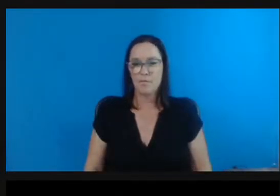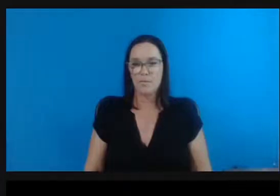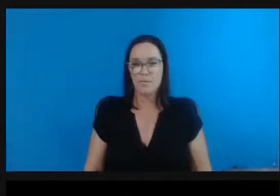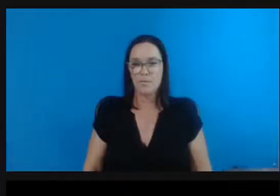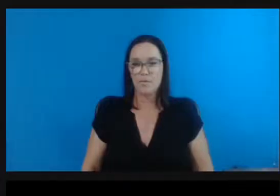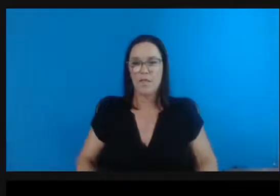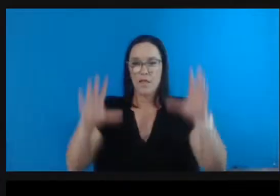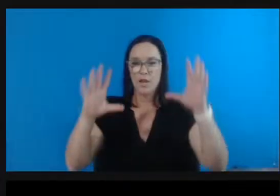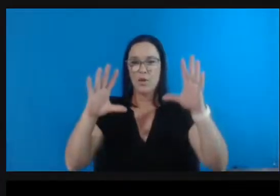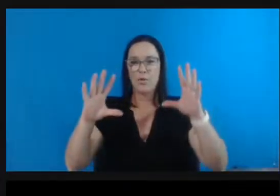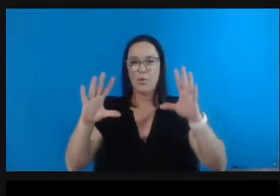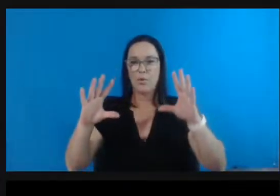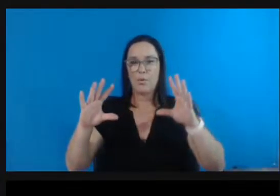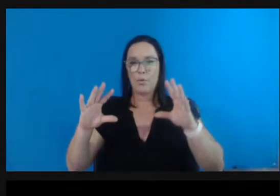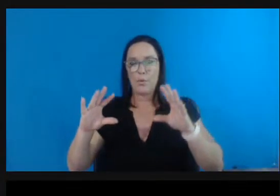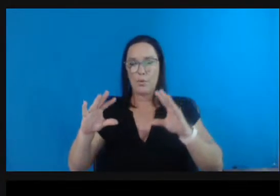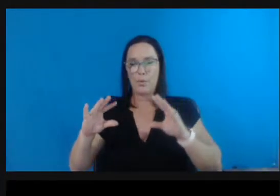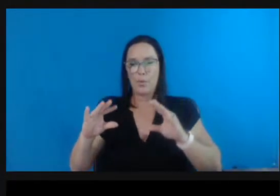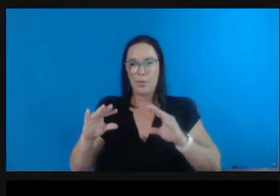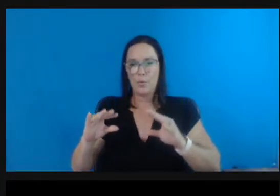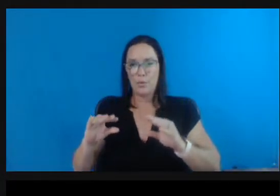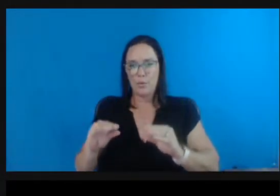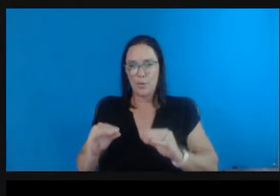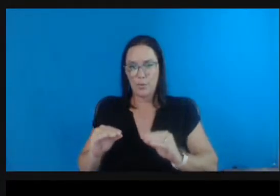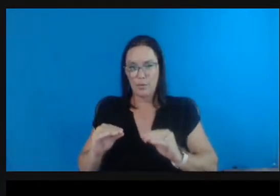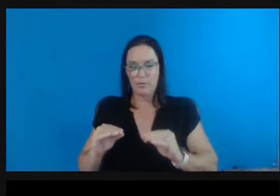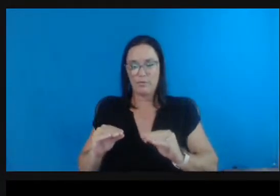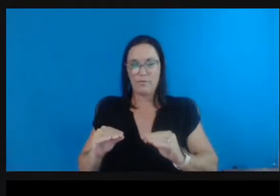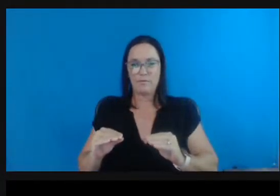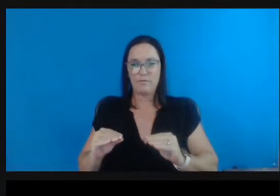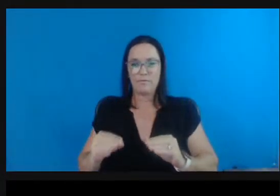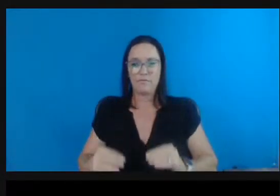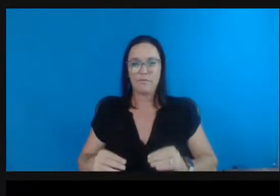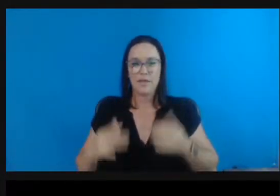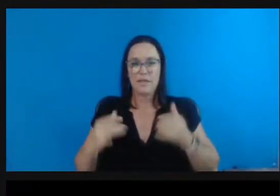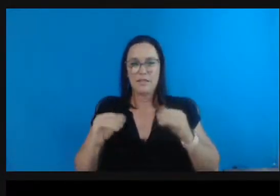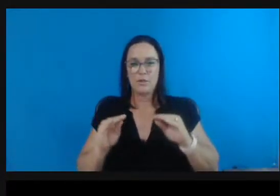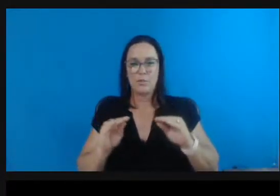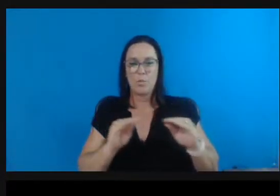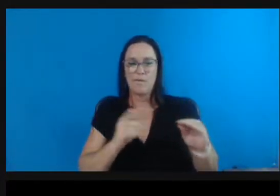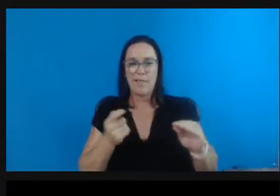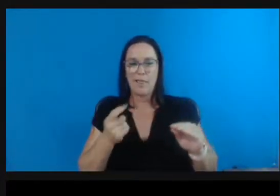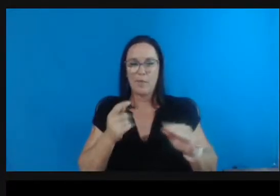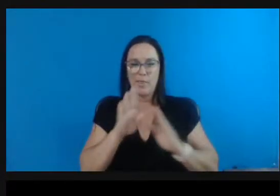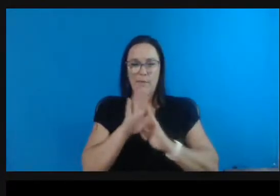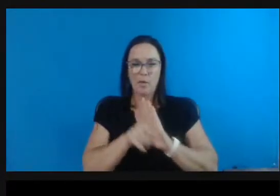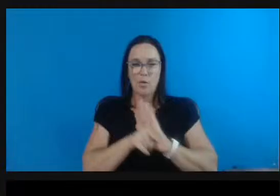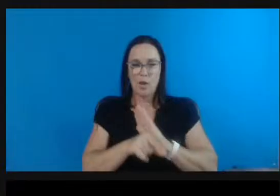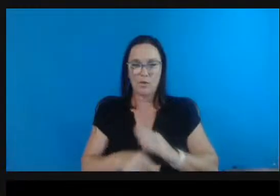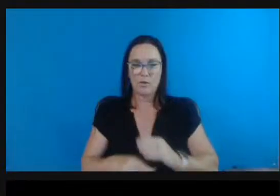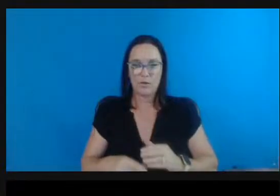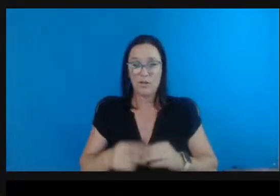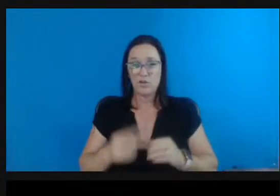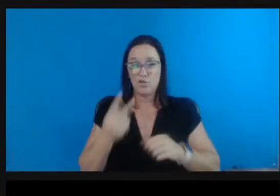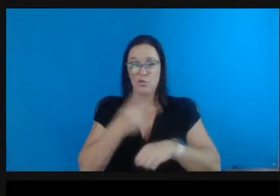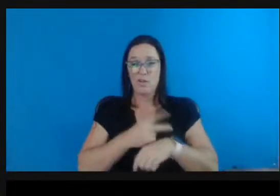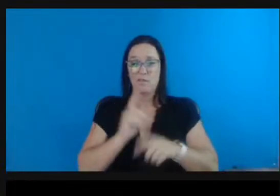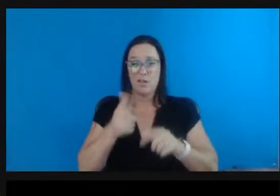smaller, shut off, and that rock is still slightly moving there in the background, even 2 days later